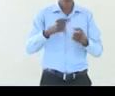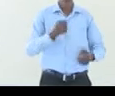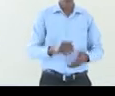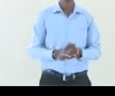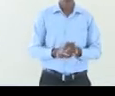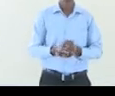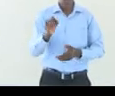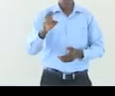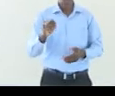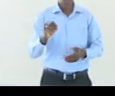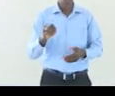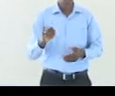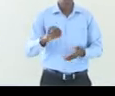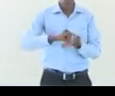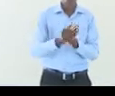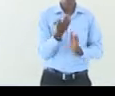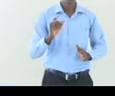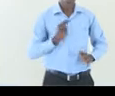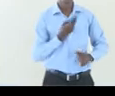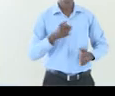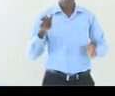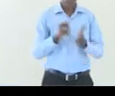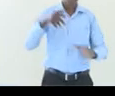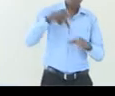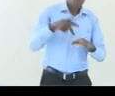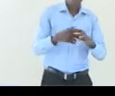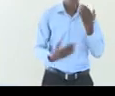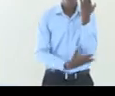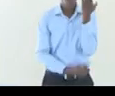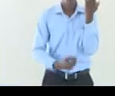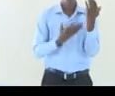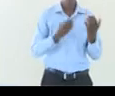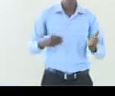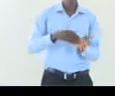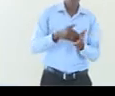brought him in conflict with the dishonest and corrupt people.